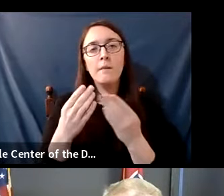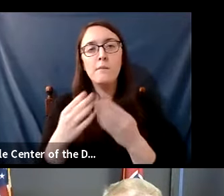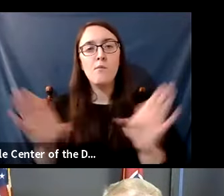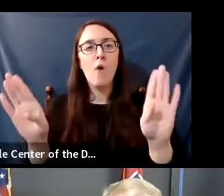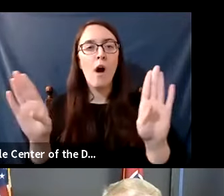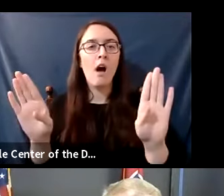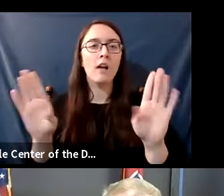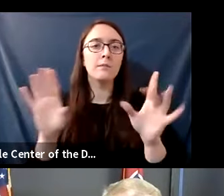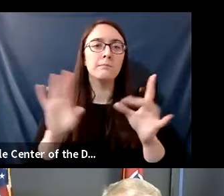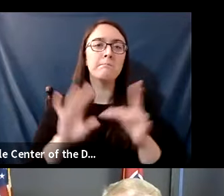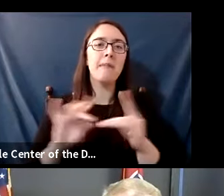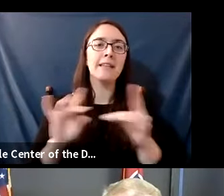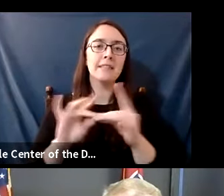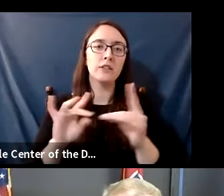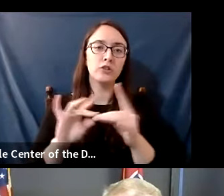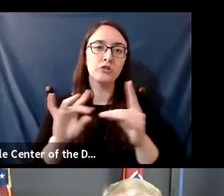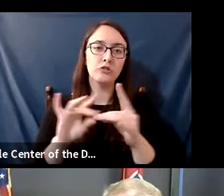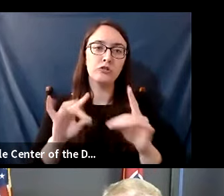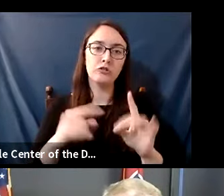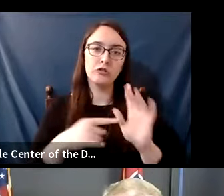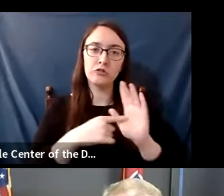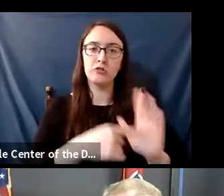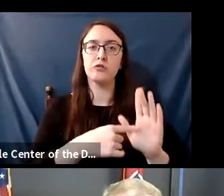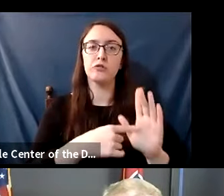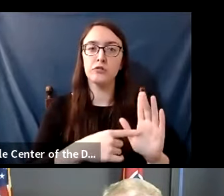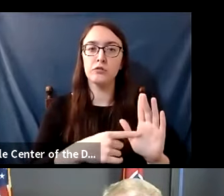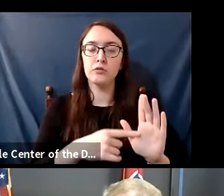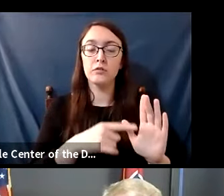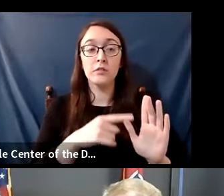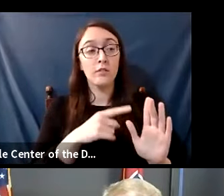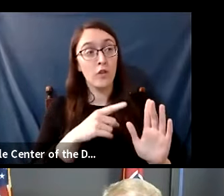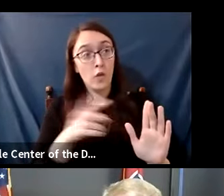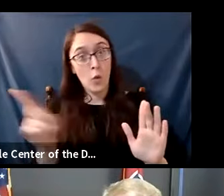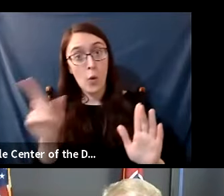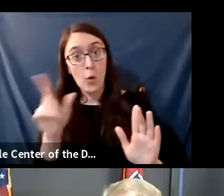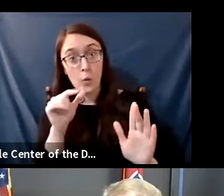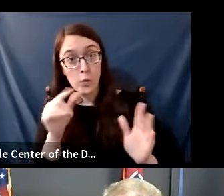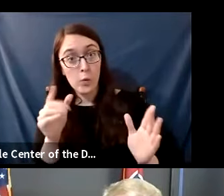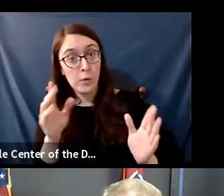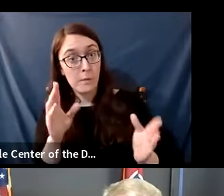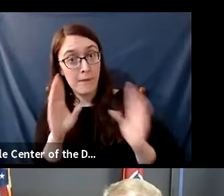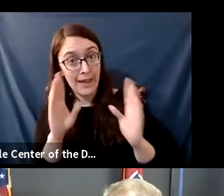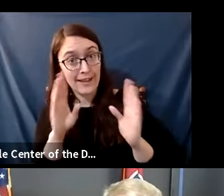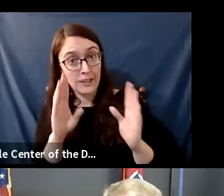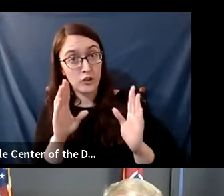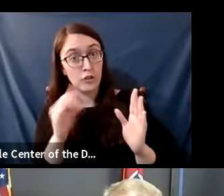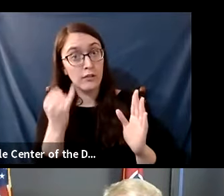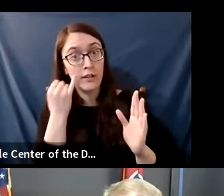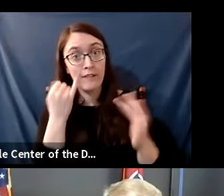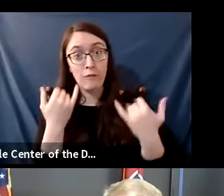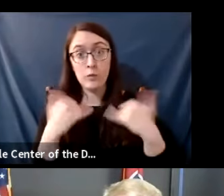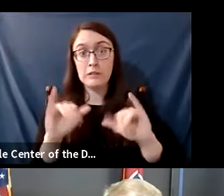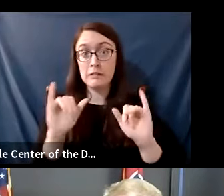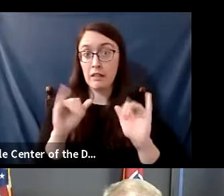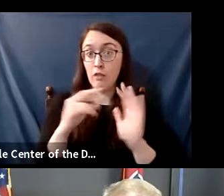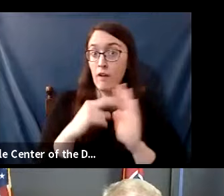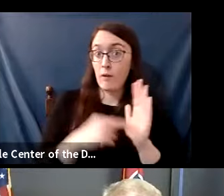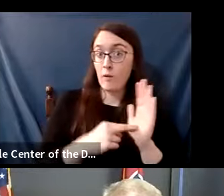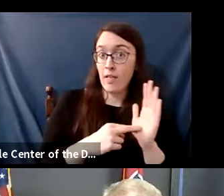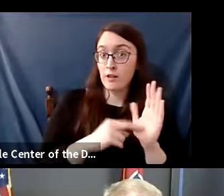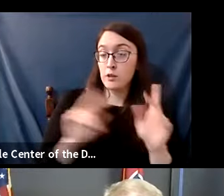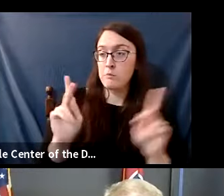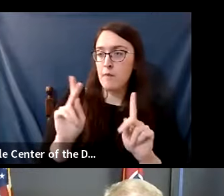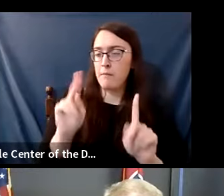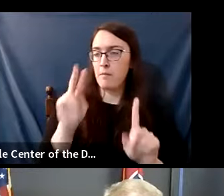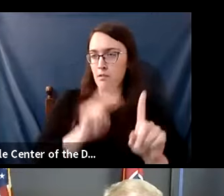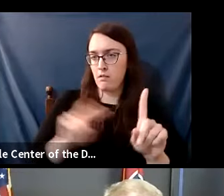message that at least for those who do pay attention, that sends as far as where our head is in terms